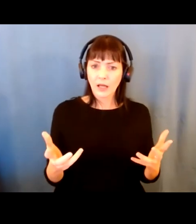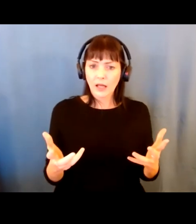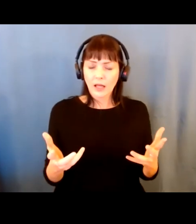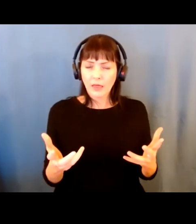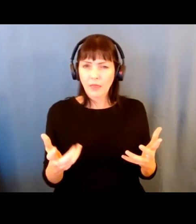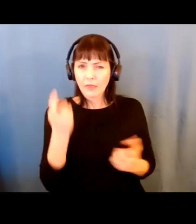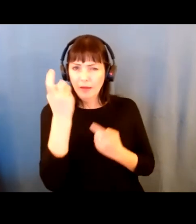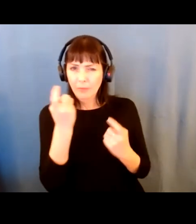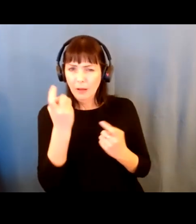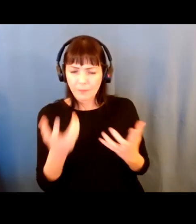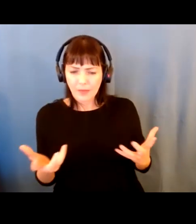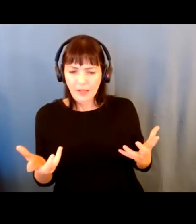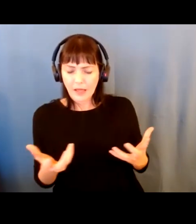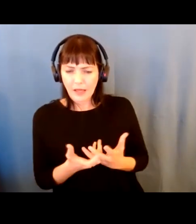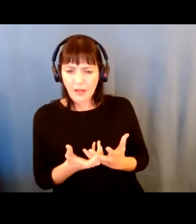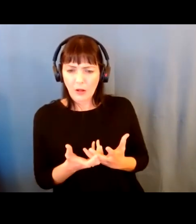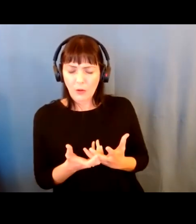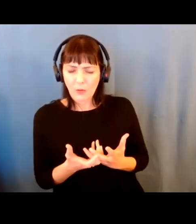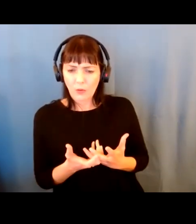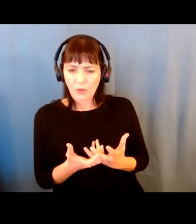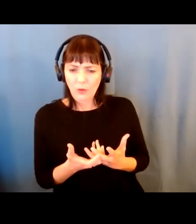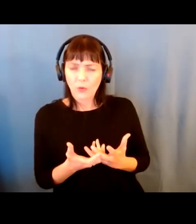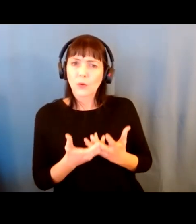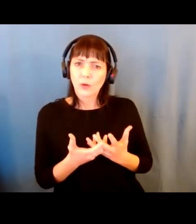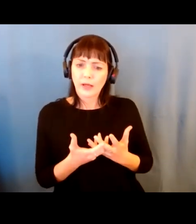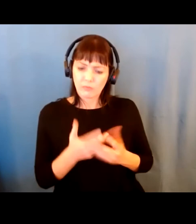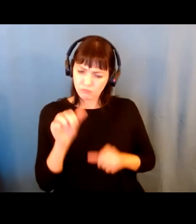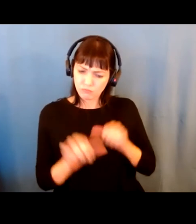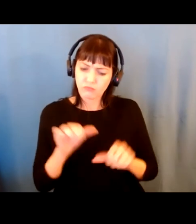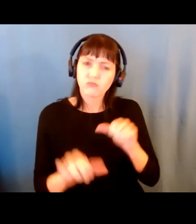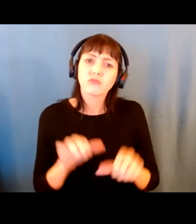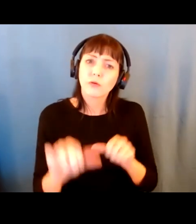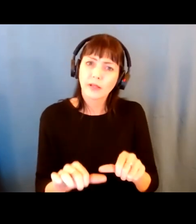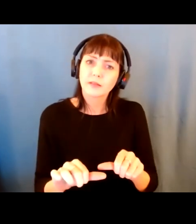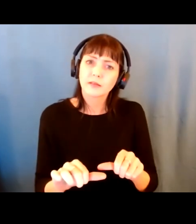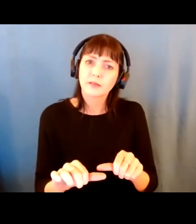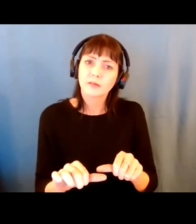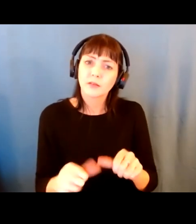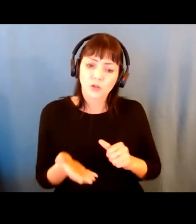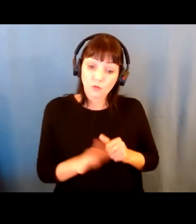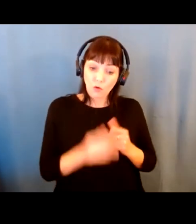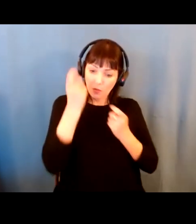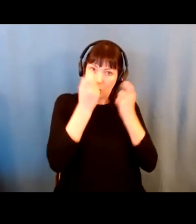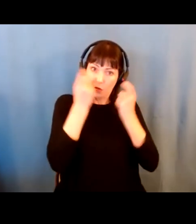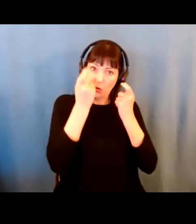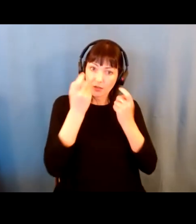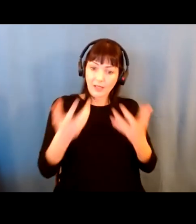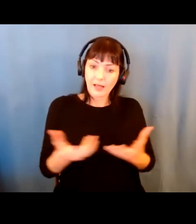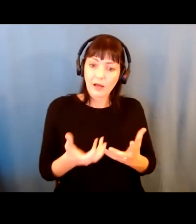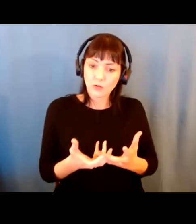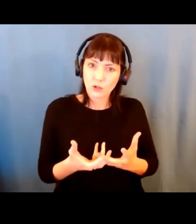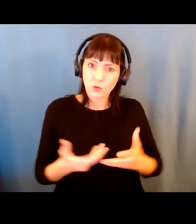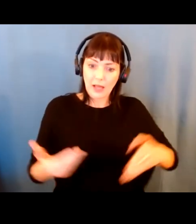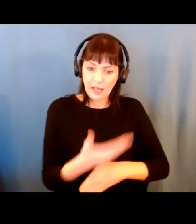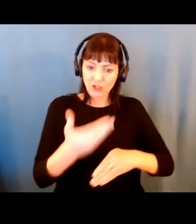to solutions and actually doing something about it. But the questions are up to you. So whatever time it says on your clock now,